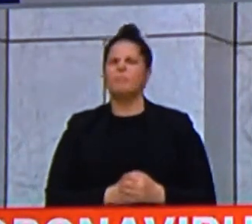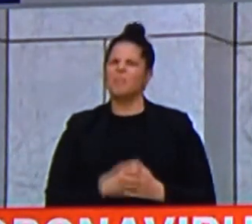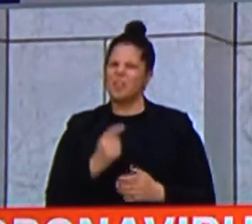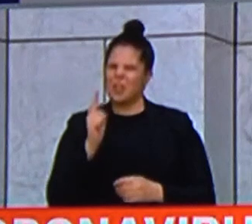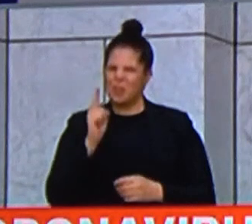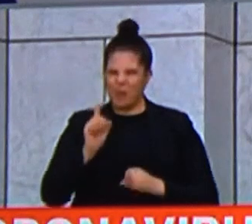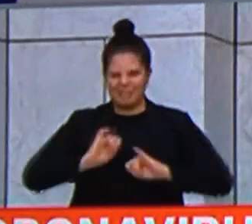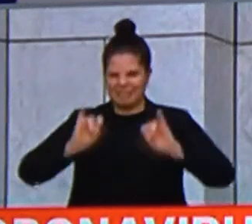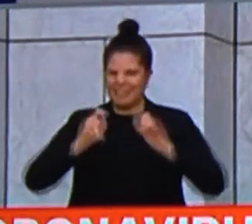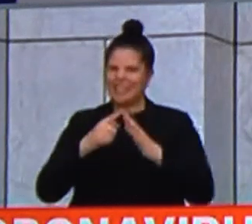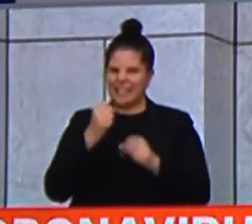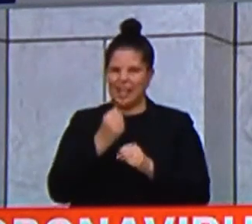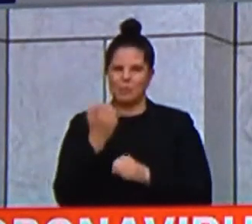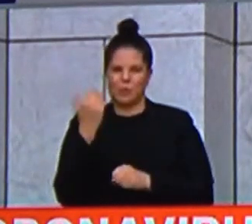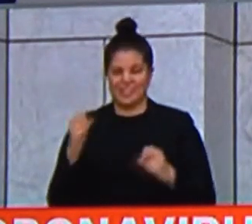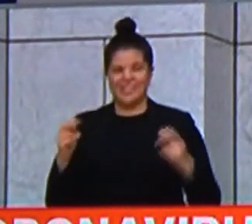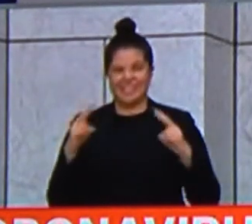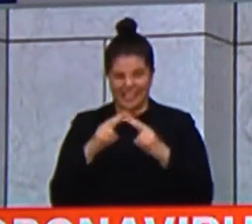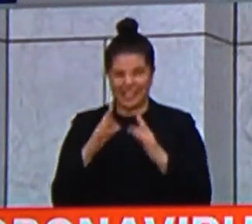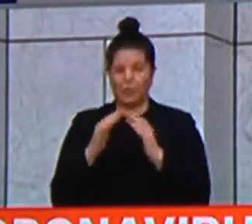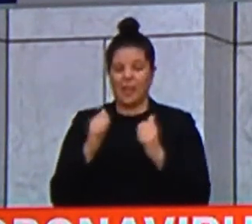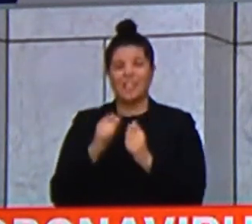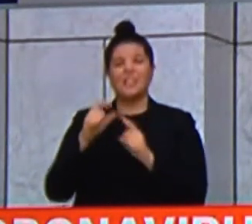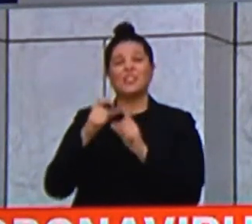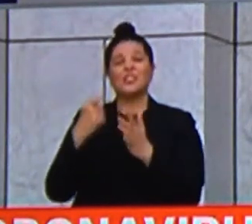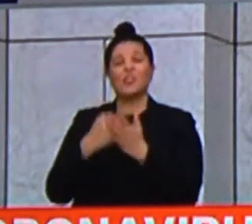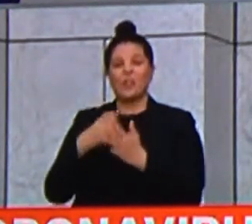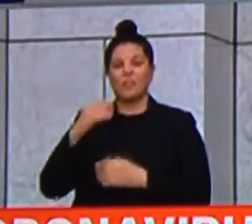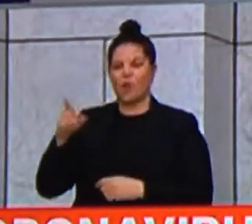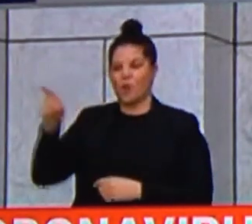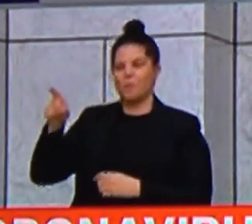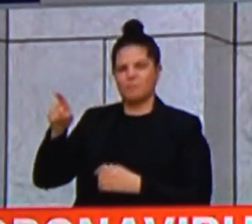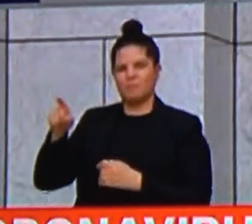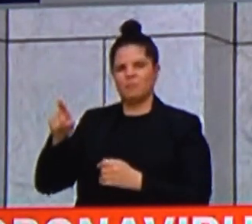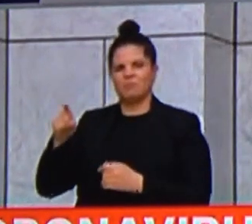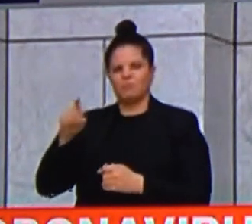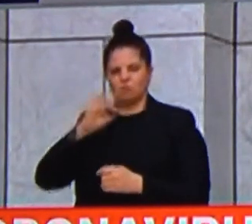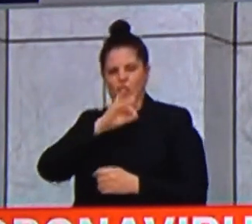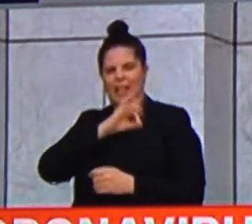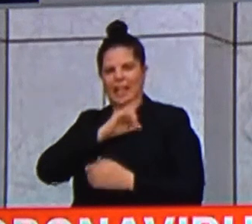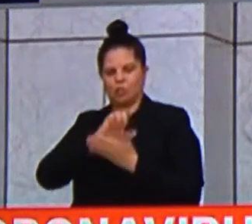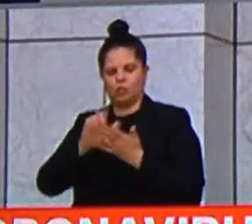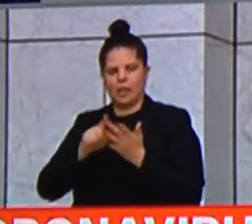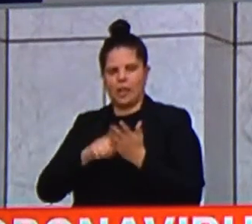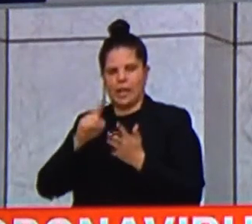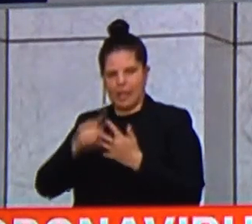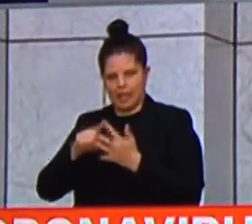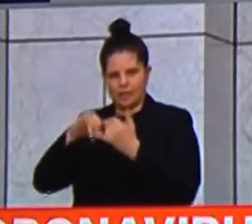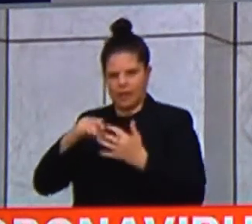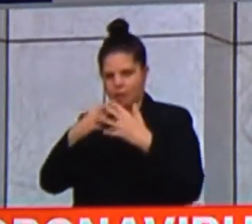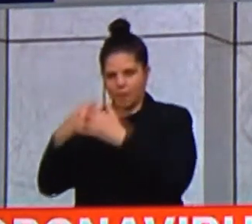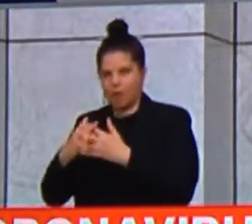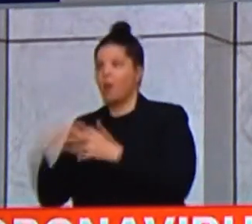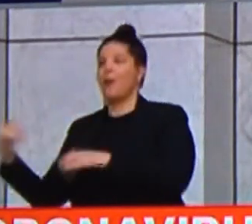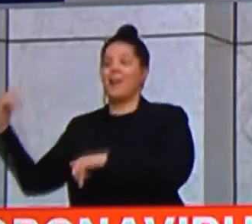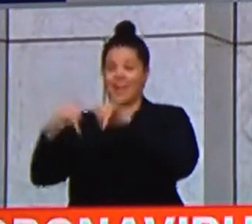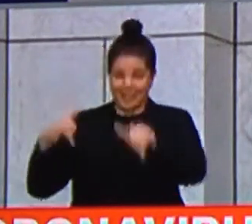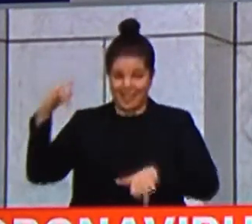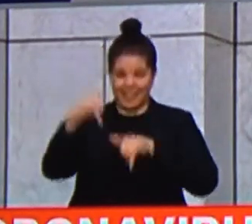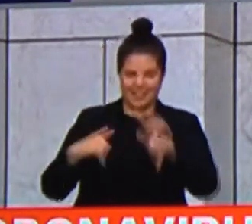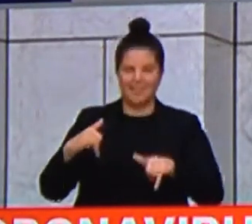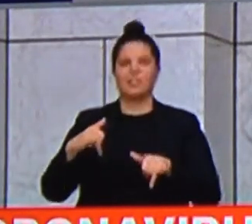one which is the most clear, and on that score, then obviously while the fatalities in Australia have been heartbreaking